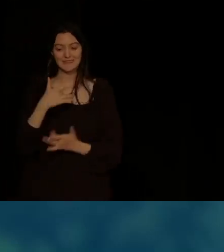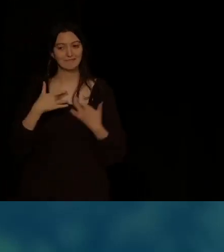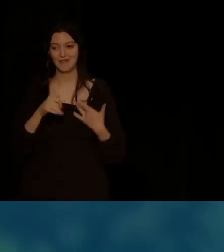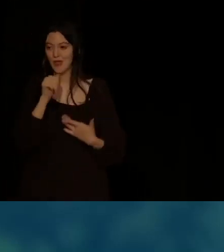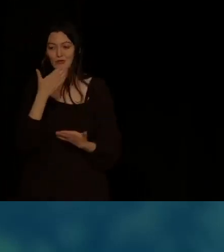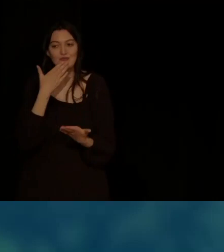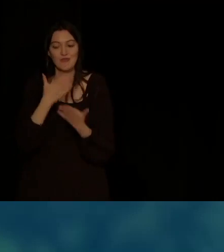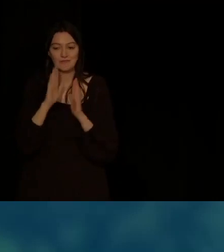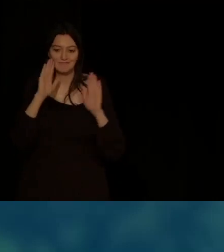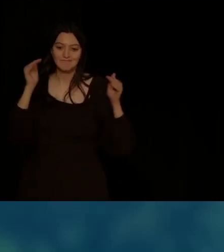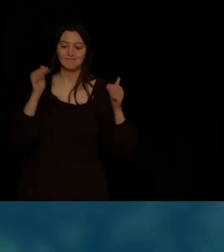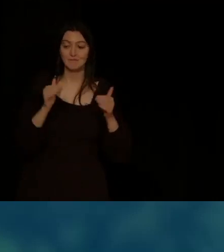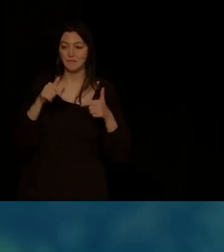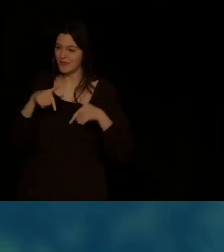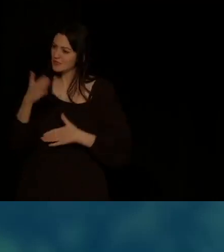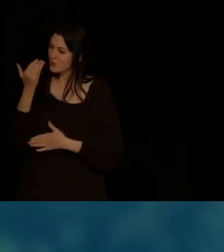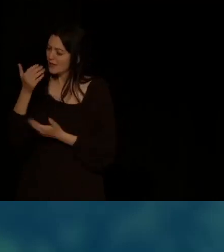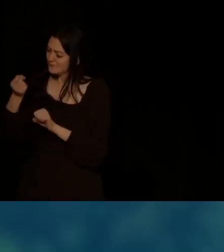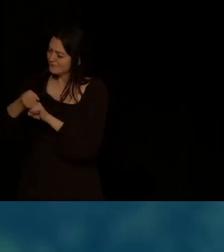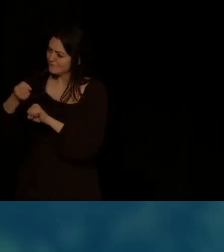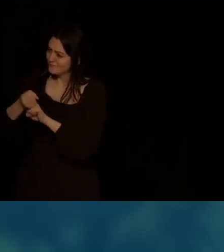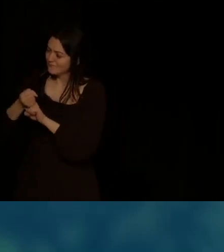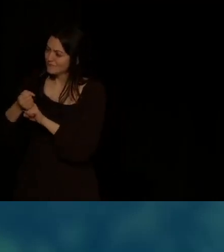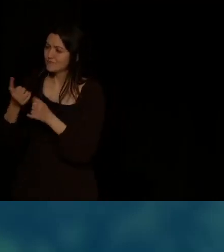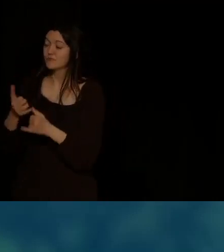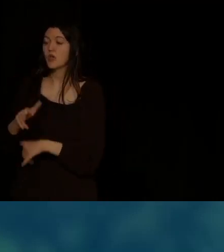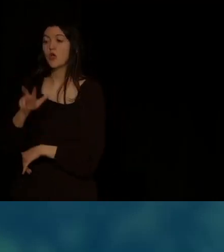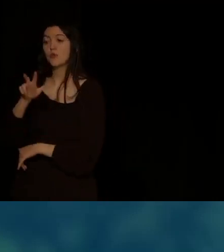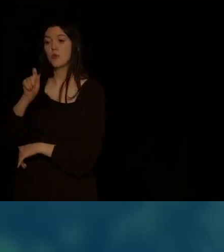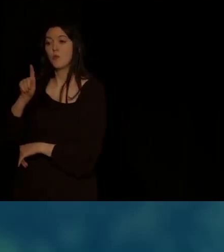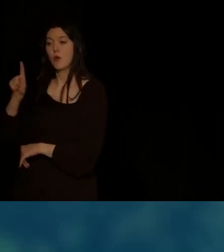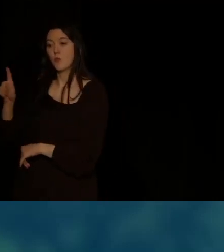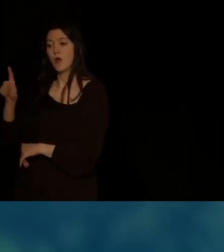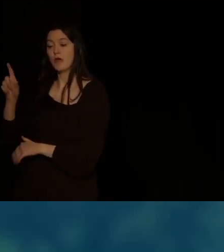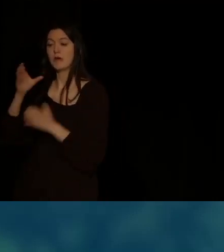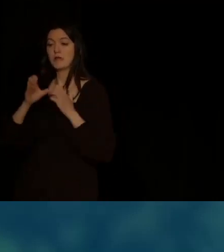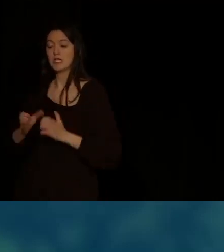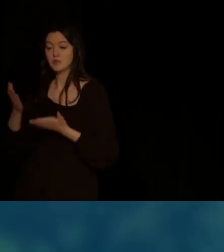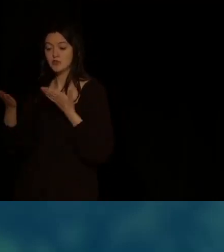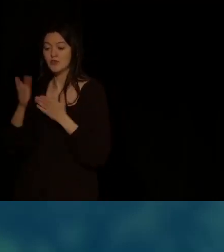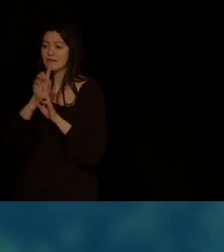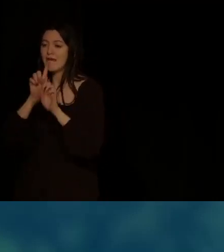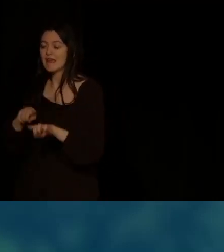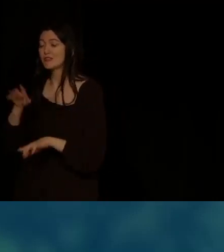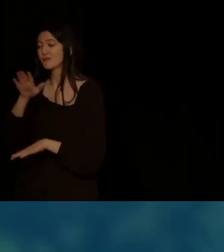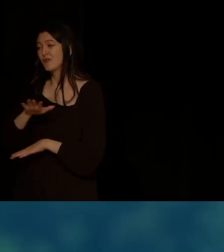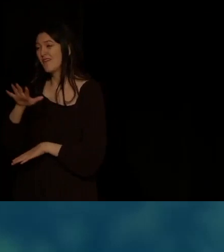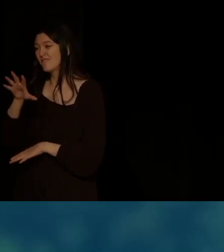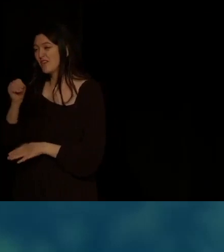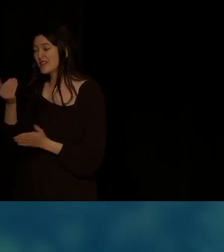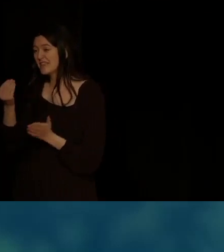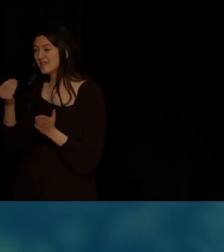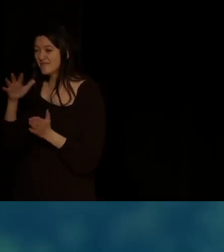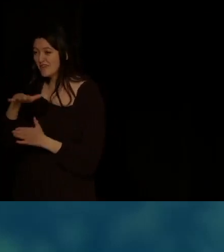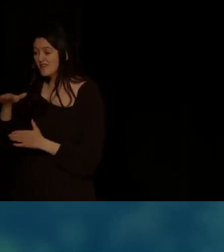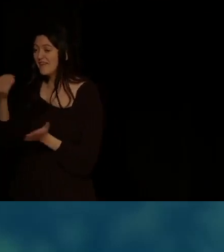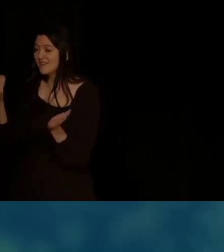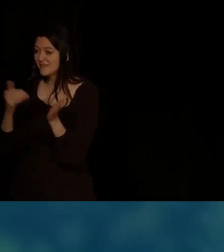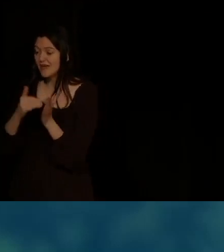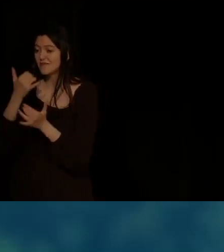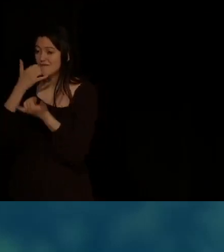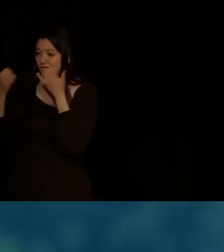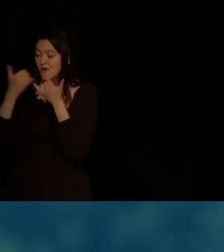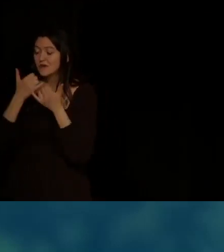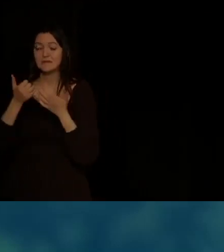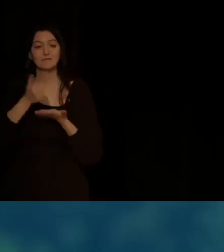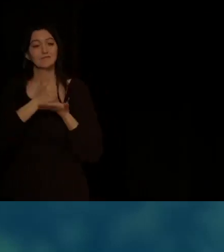why I'm giving it a shout out here. Our 311 Customer Service Division answered nearly 55,000 phone calls and assisted more